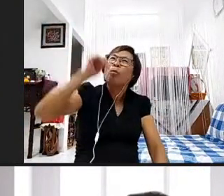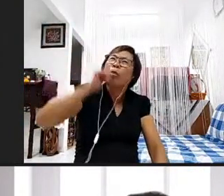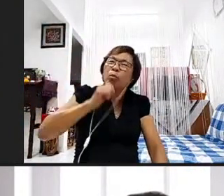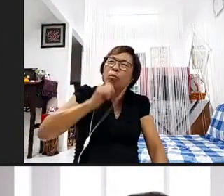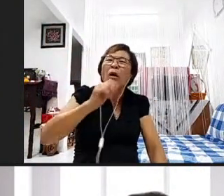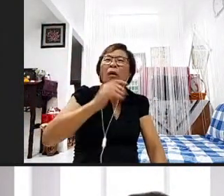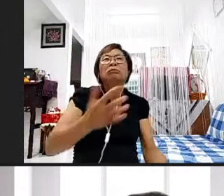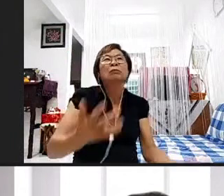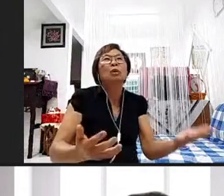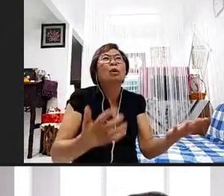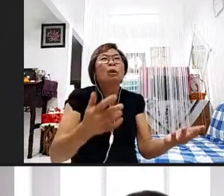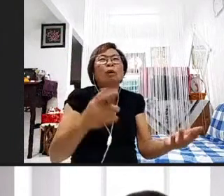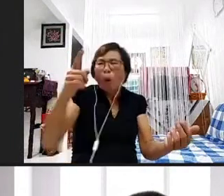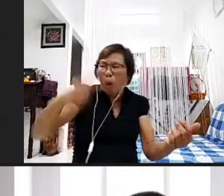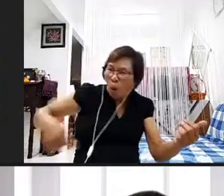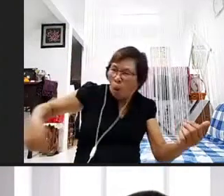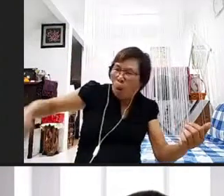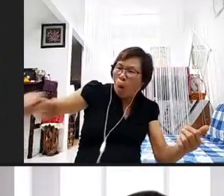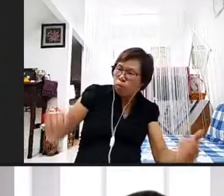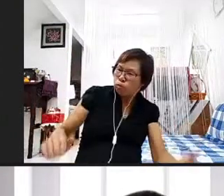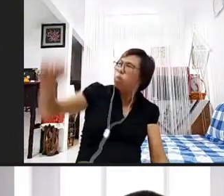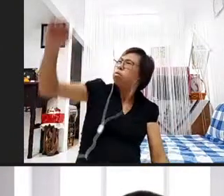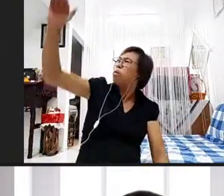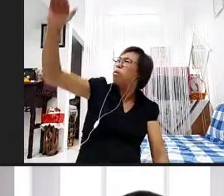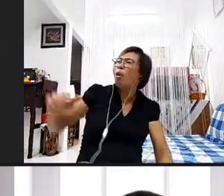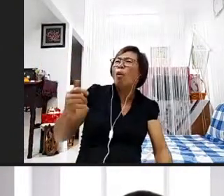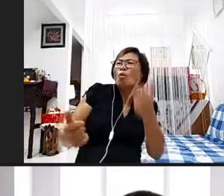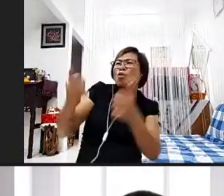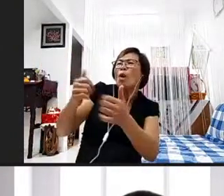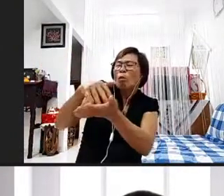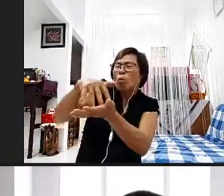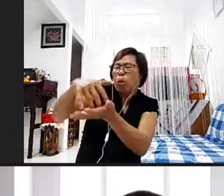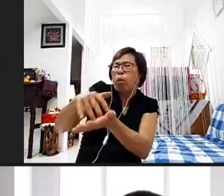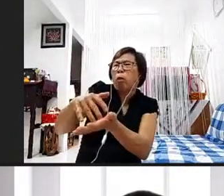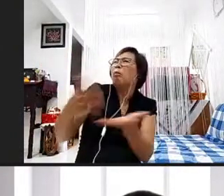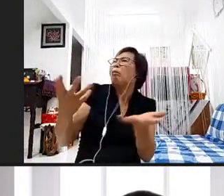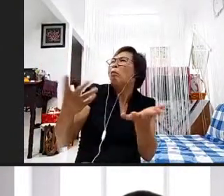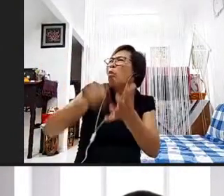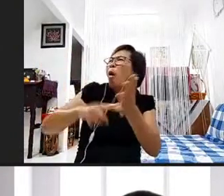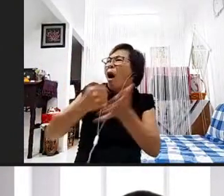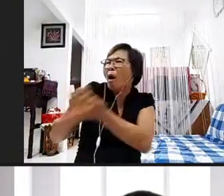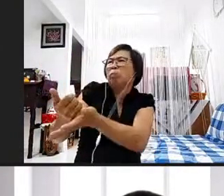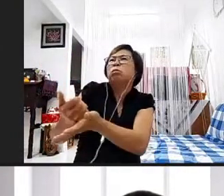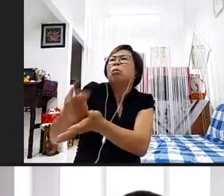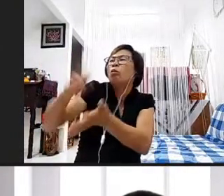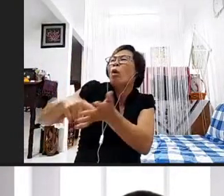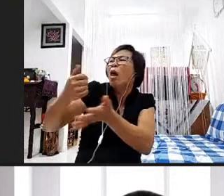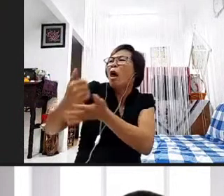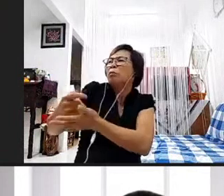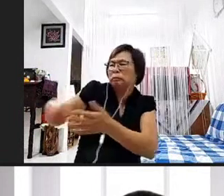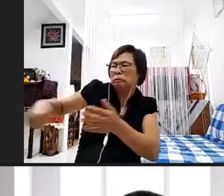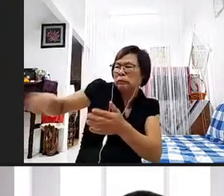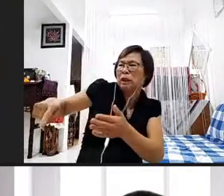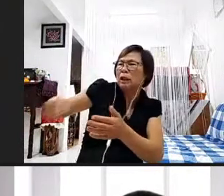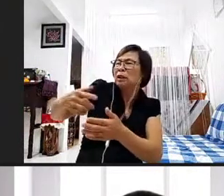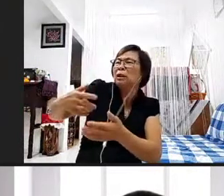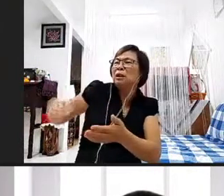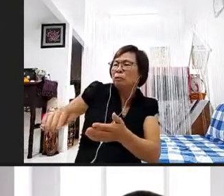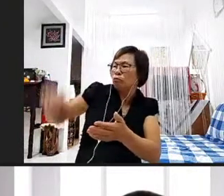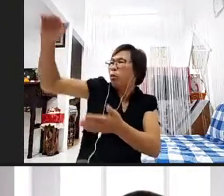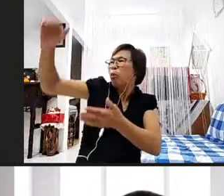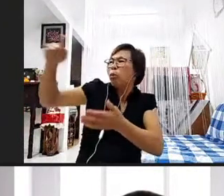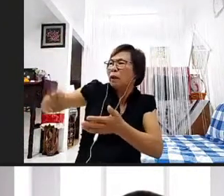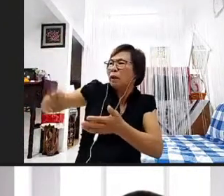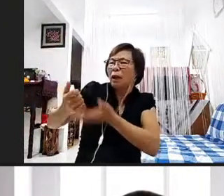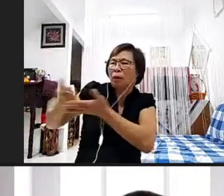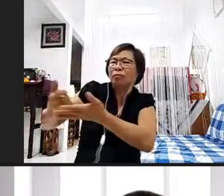are the vulnerable one, and what type of help would be suitable or needed for them? So over to you, my three